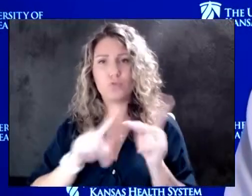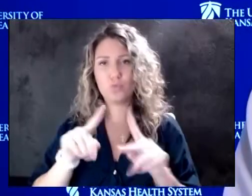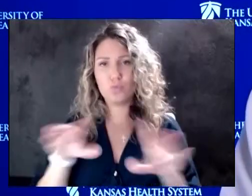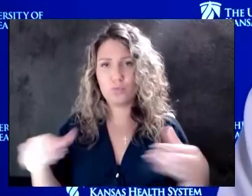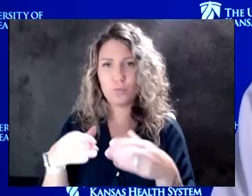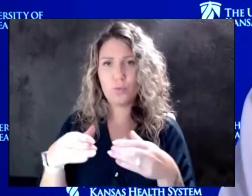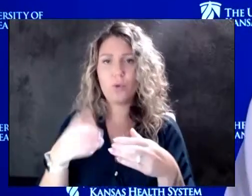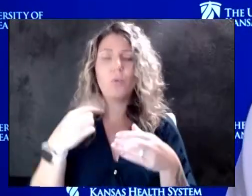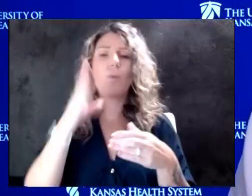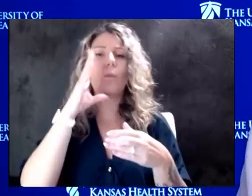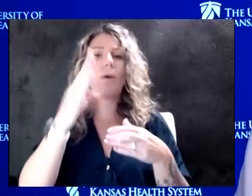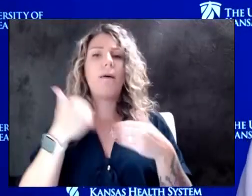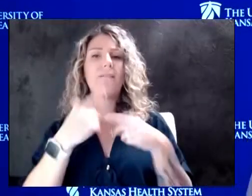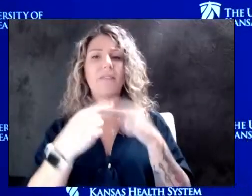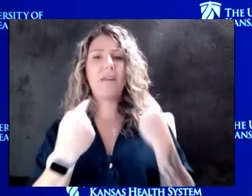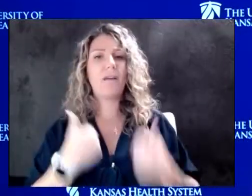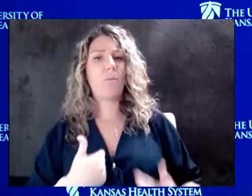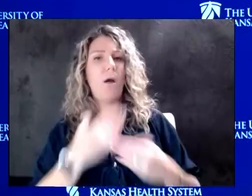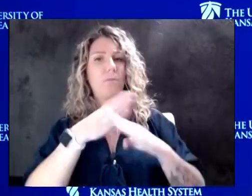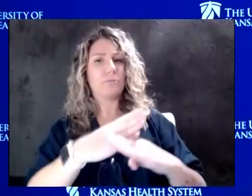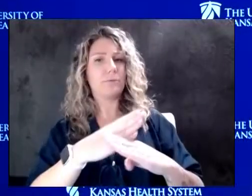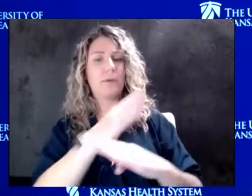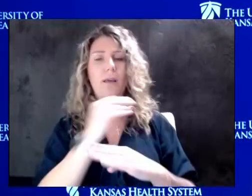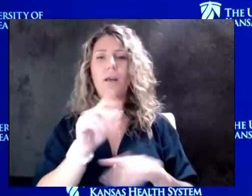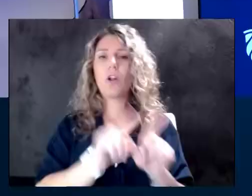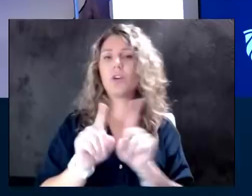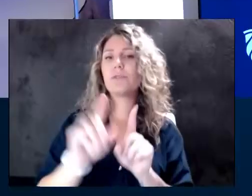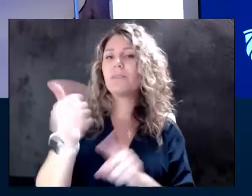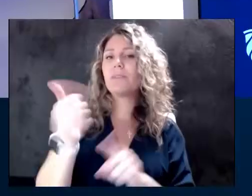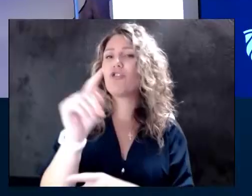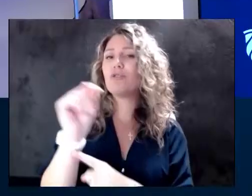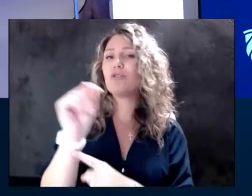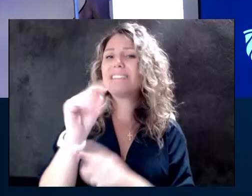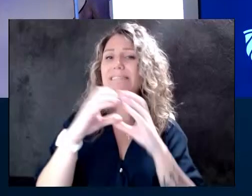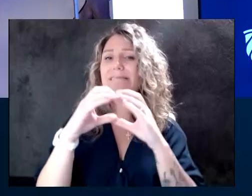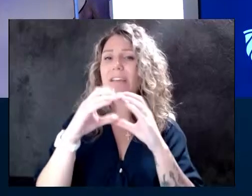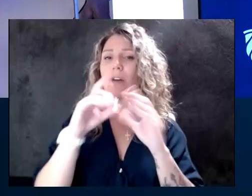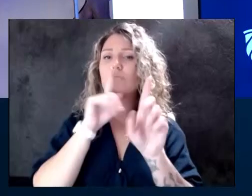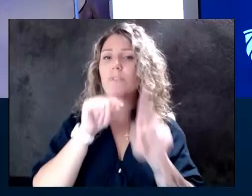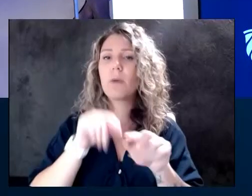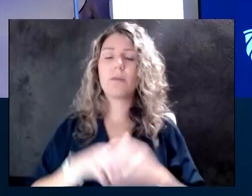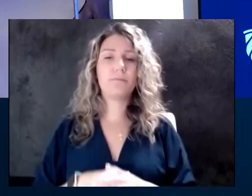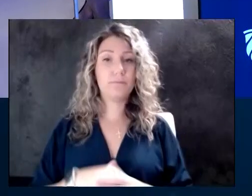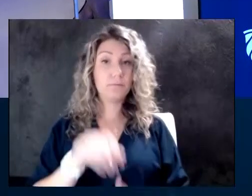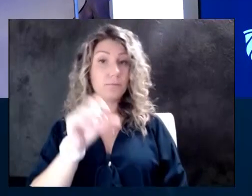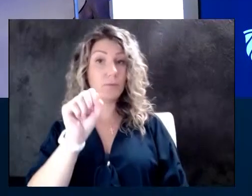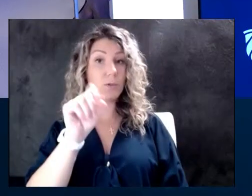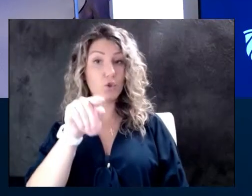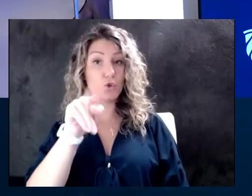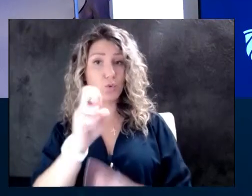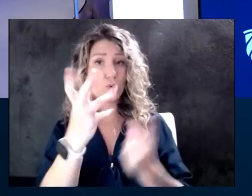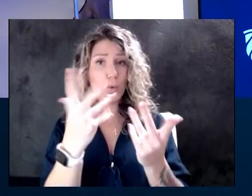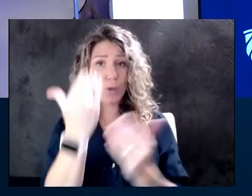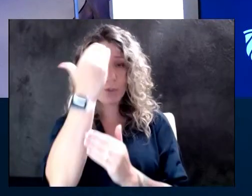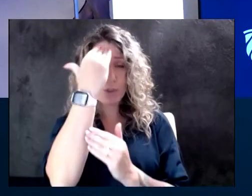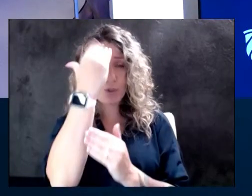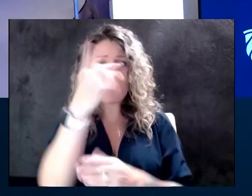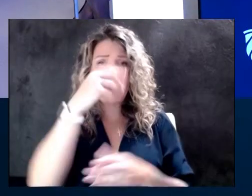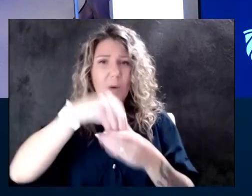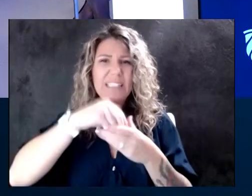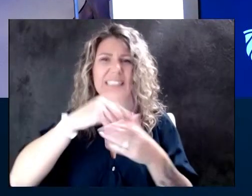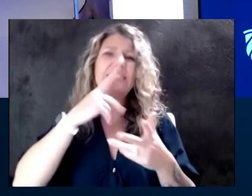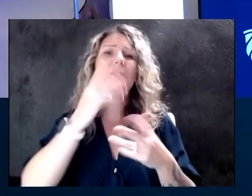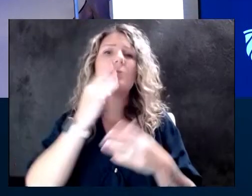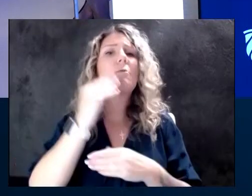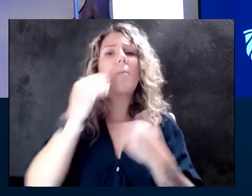antibodies, but also those other T cell responses as well. Sue wants to know if someone in the home has cold symptoms and